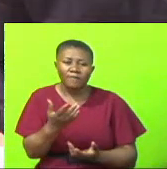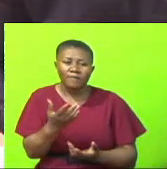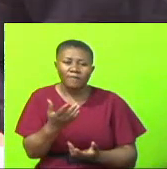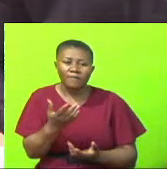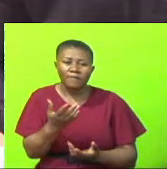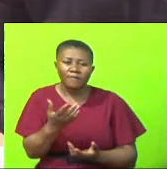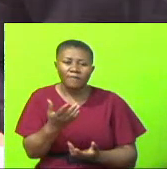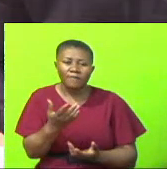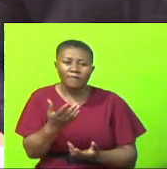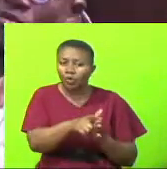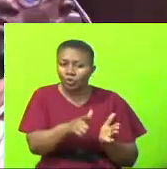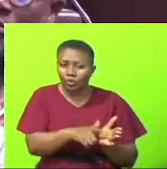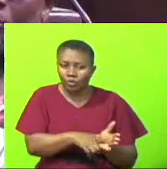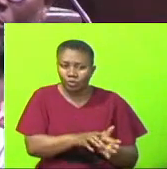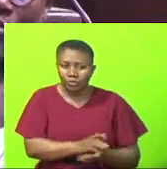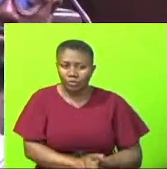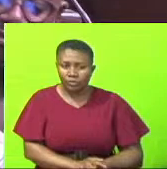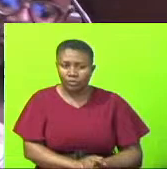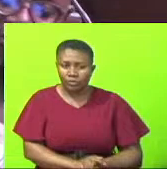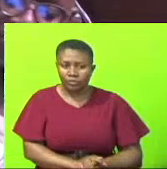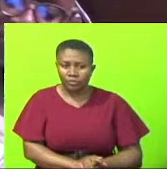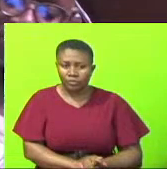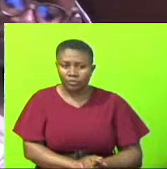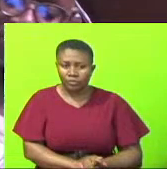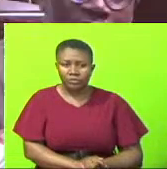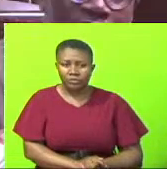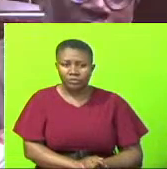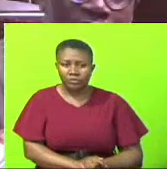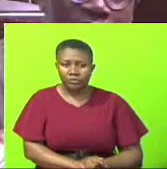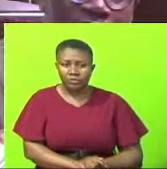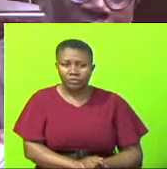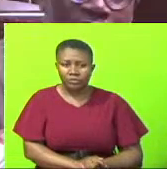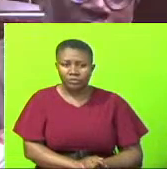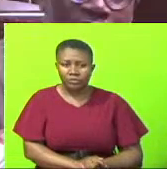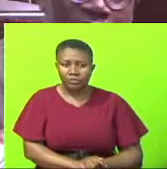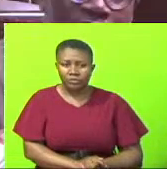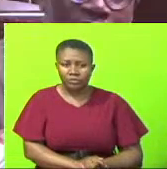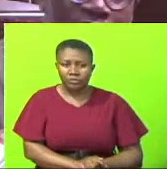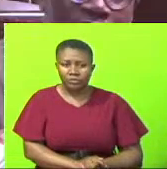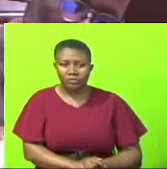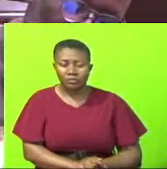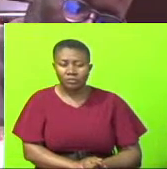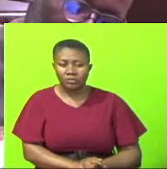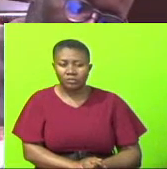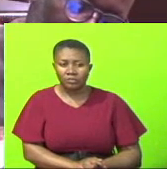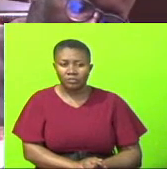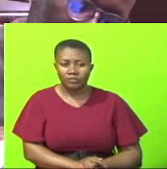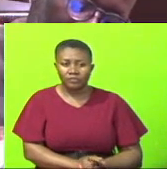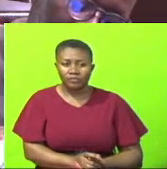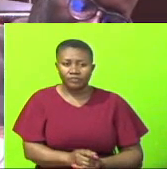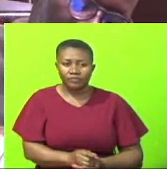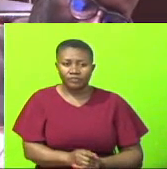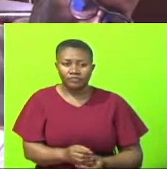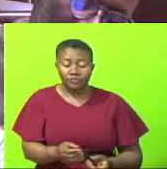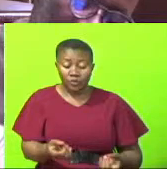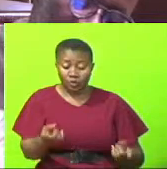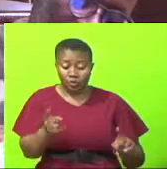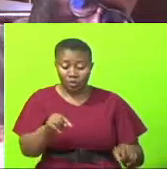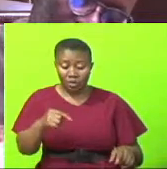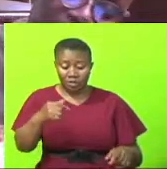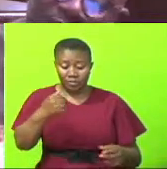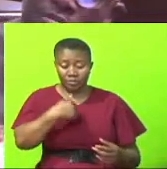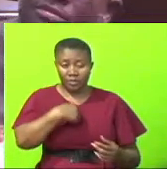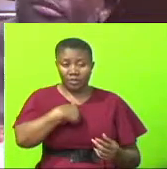Constitution. End of quote. Mr. Speaker, I was a civil servant when I was elected